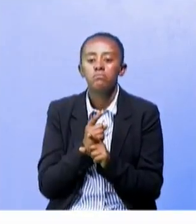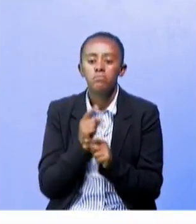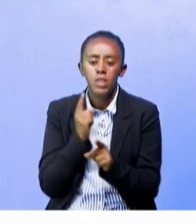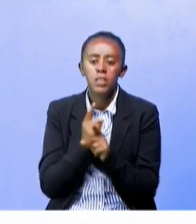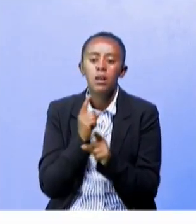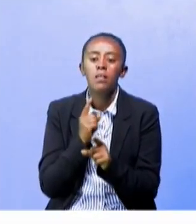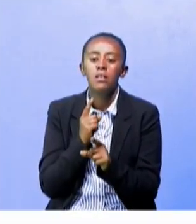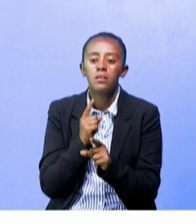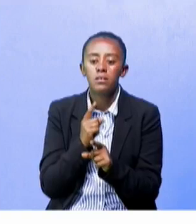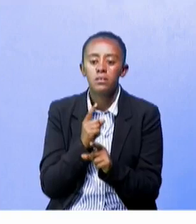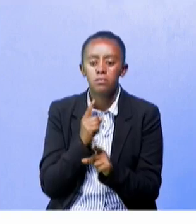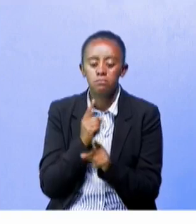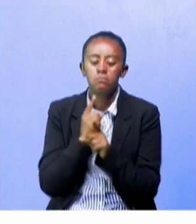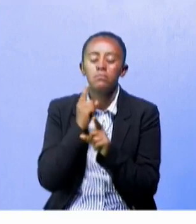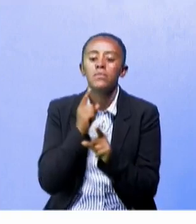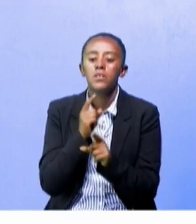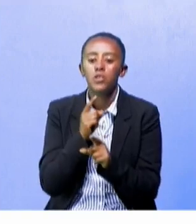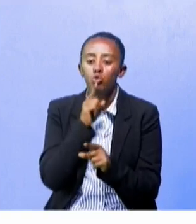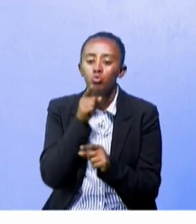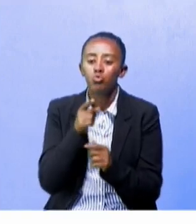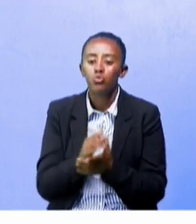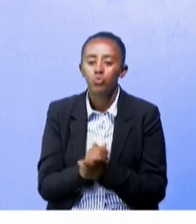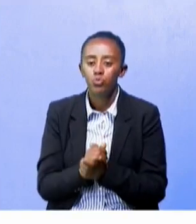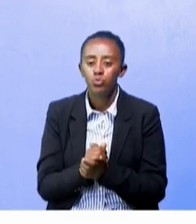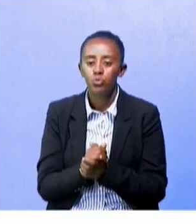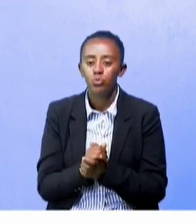Exactly. That is true.